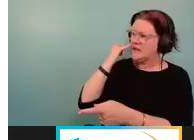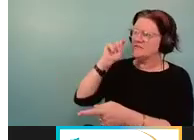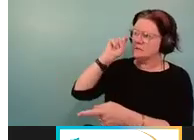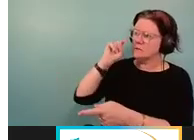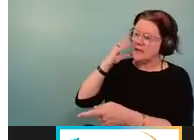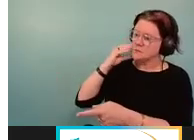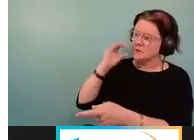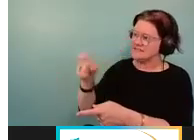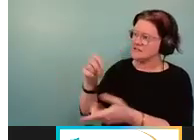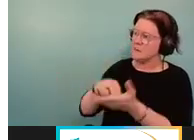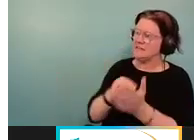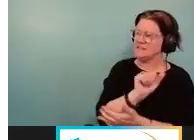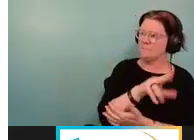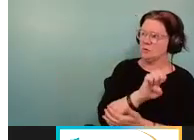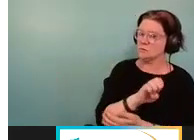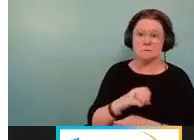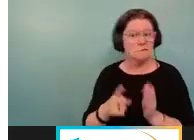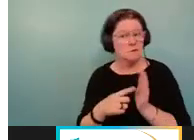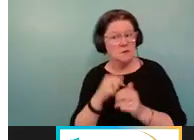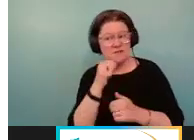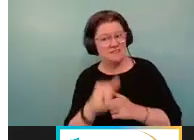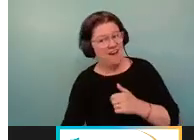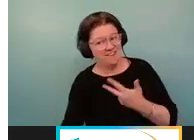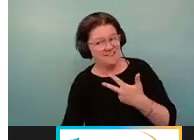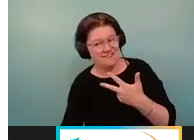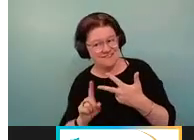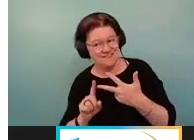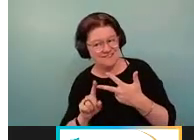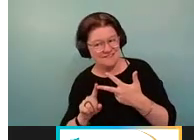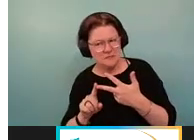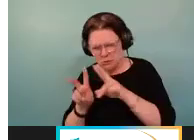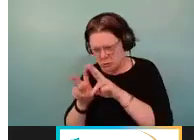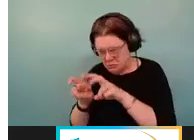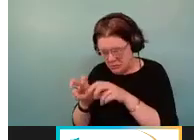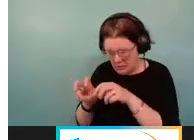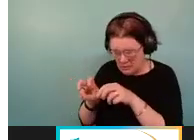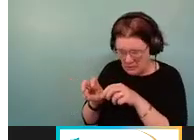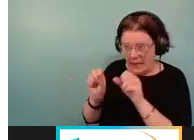it is abuse. And that is not always the case. So kind of weeding that out is